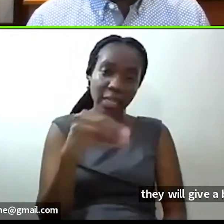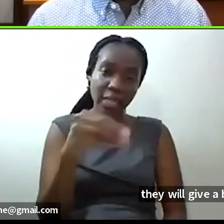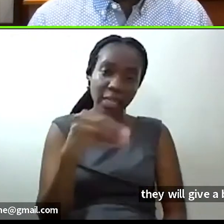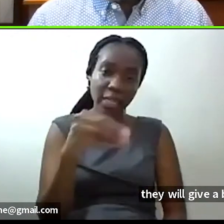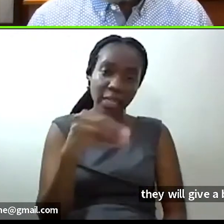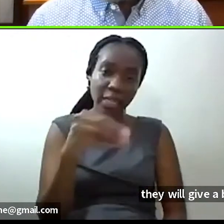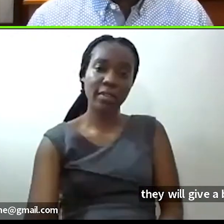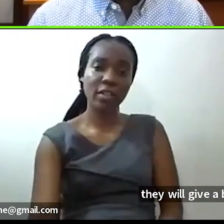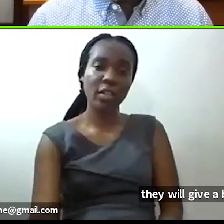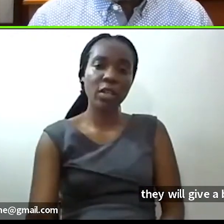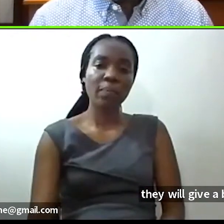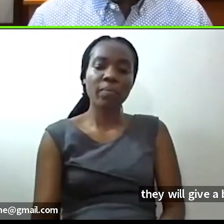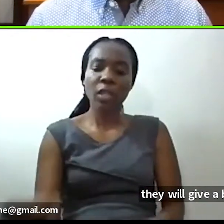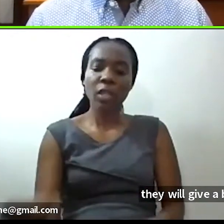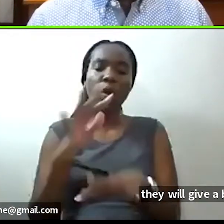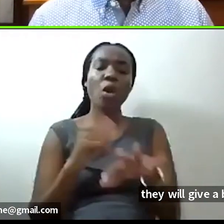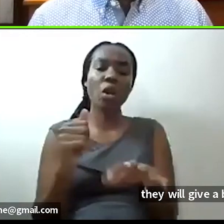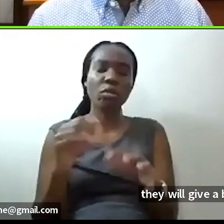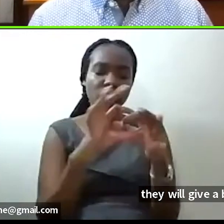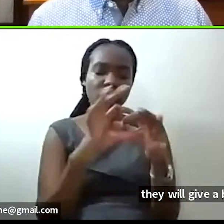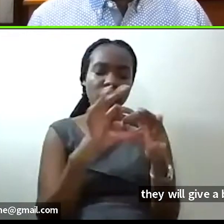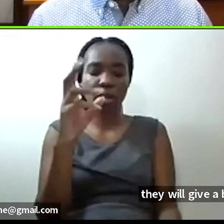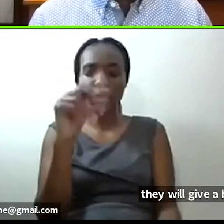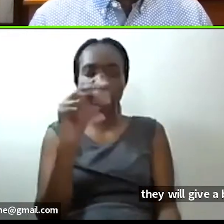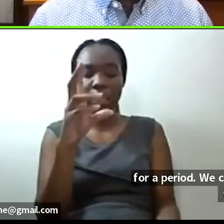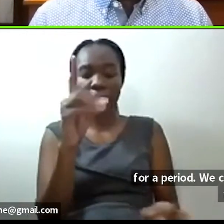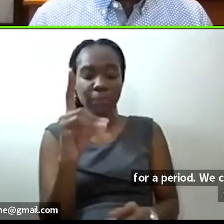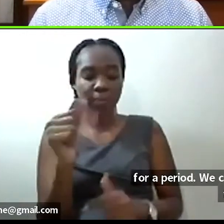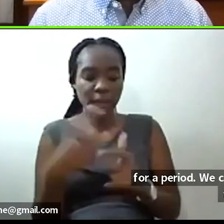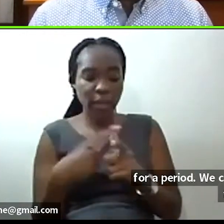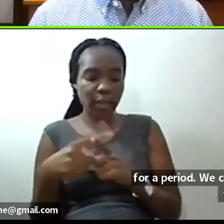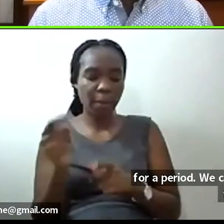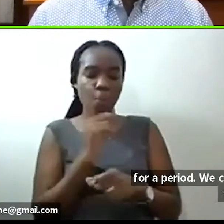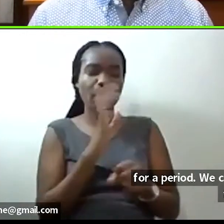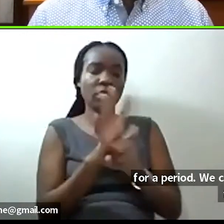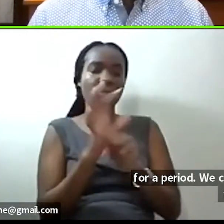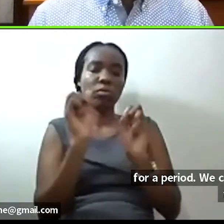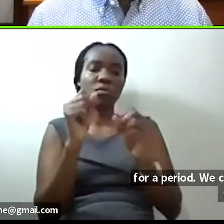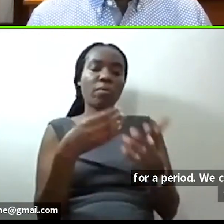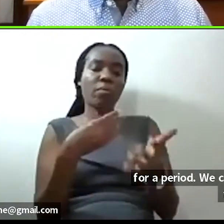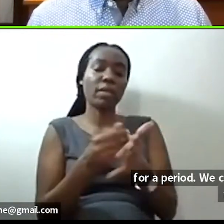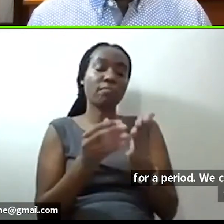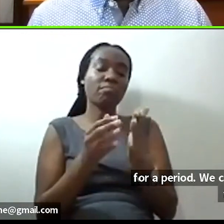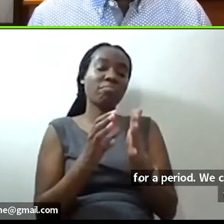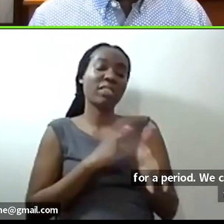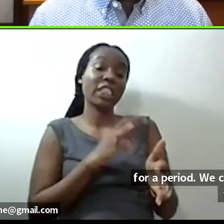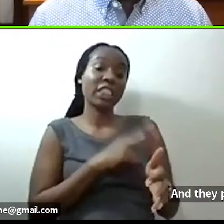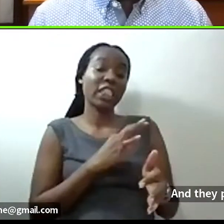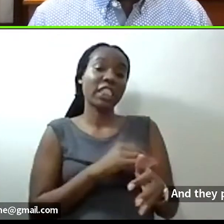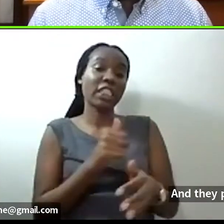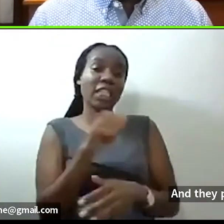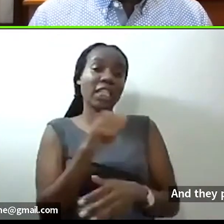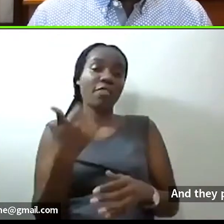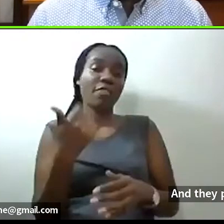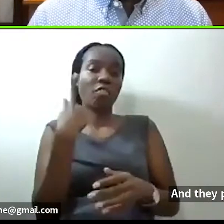run for 5 years also or more, and they promise to pay a certain interest for the period, which is also